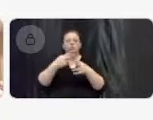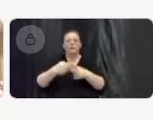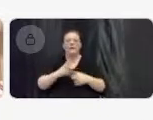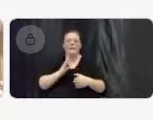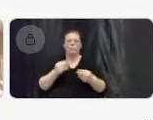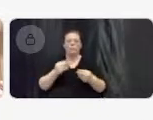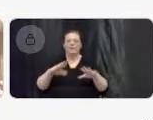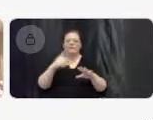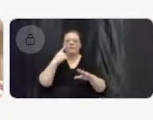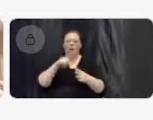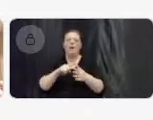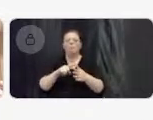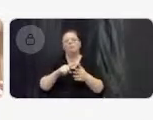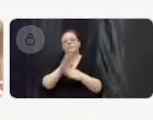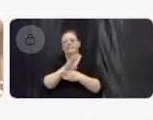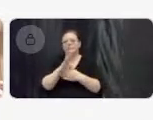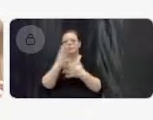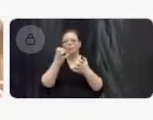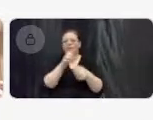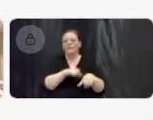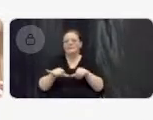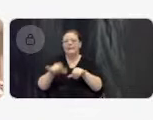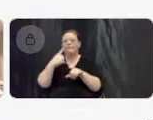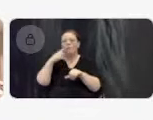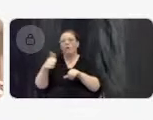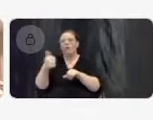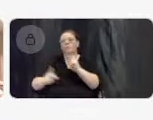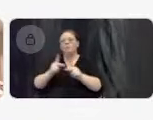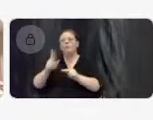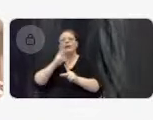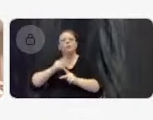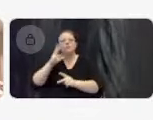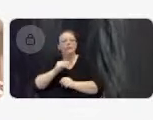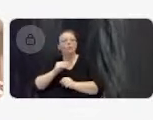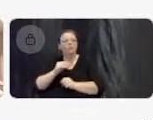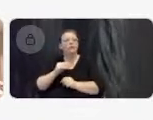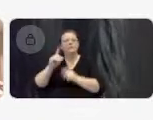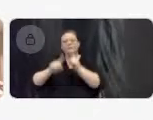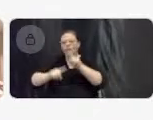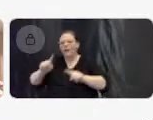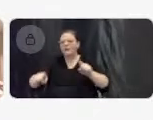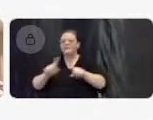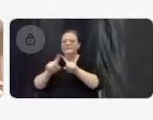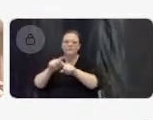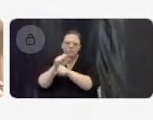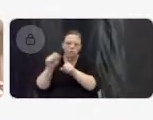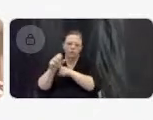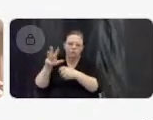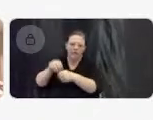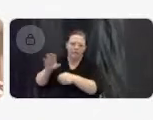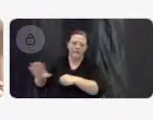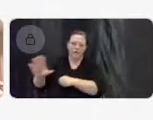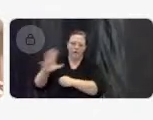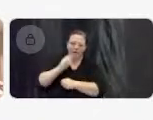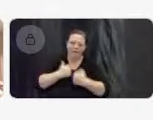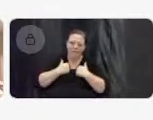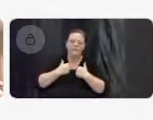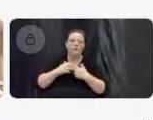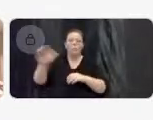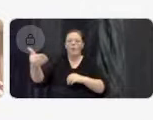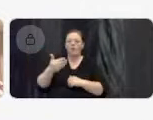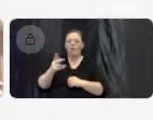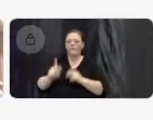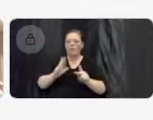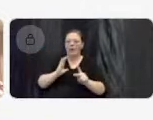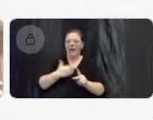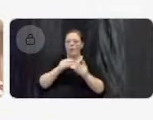business. We wanted to do the same thing for other people who are going through a variety of different situations in their lives. Welcoming people to our home